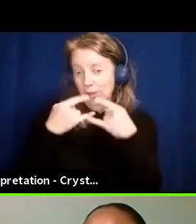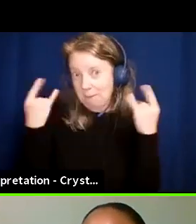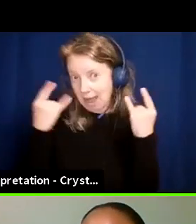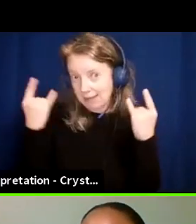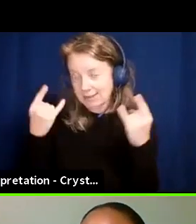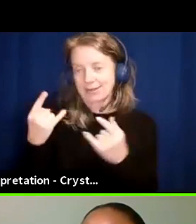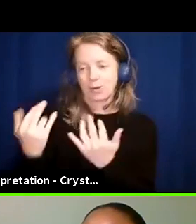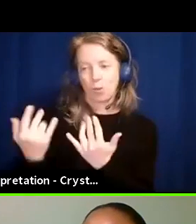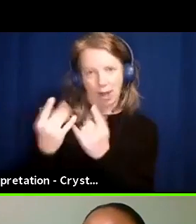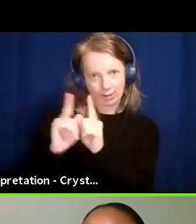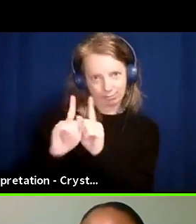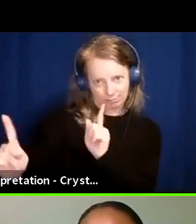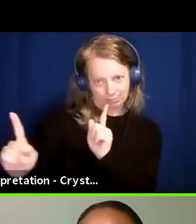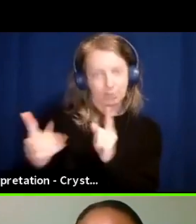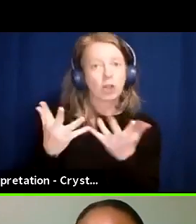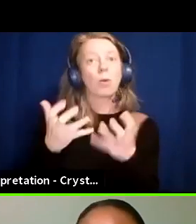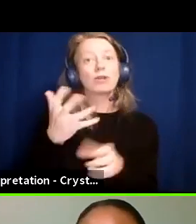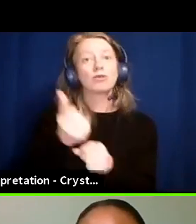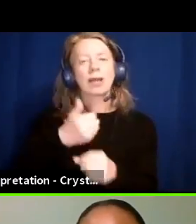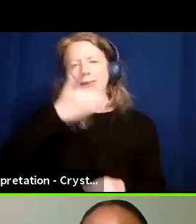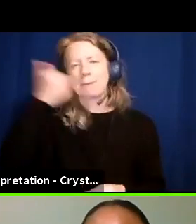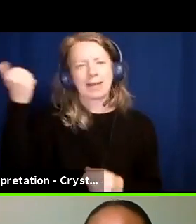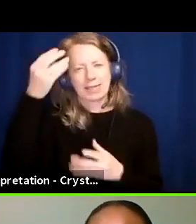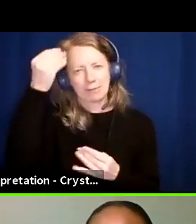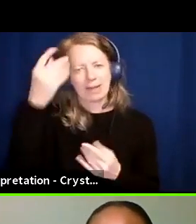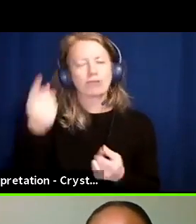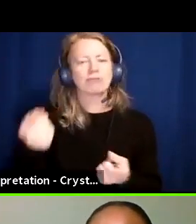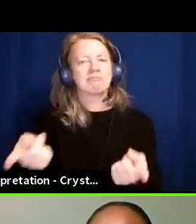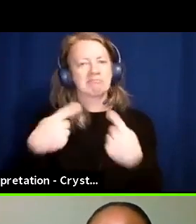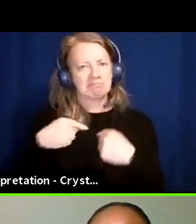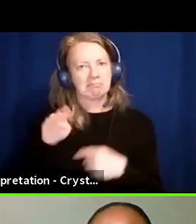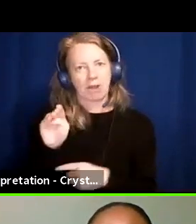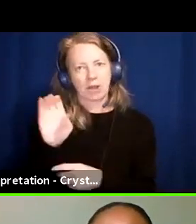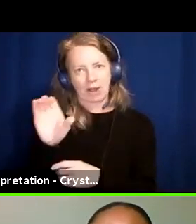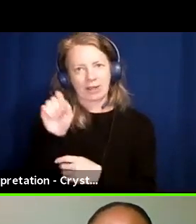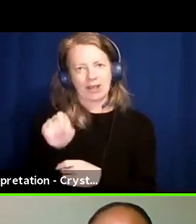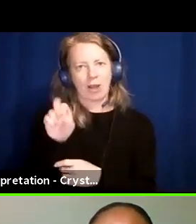please continue to come to buncombecounty.org.